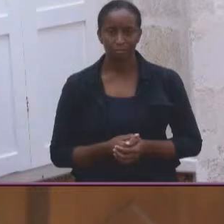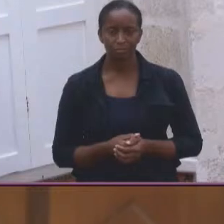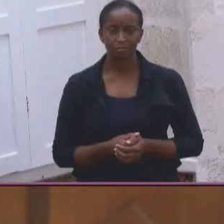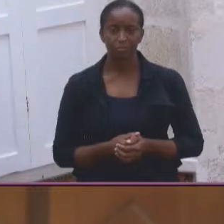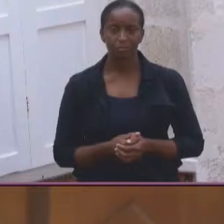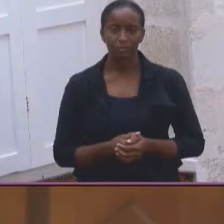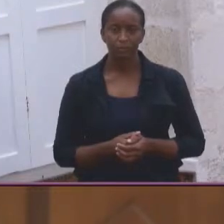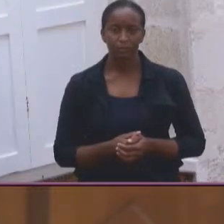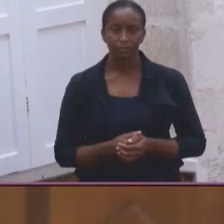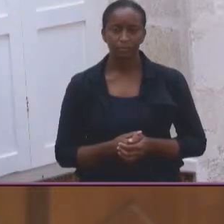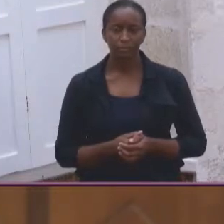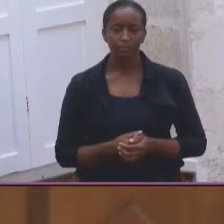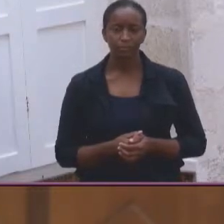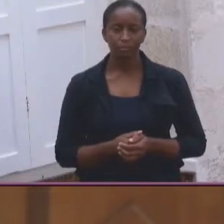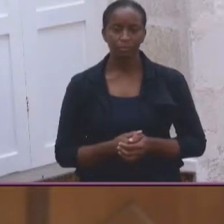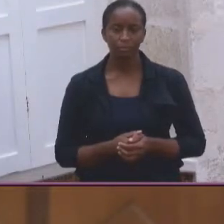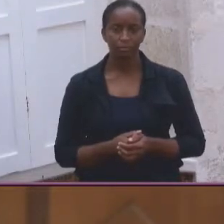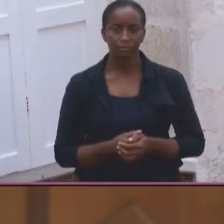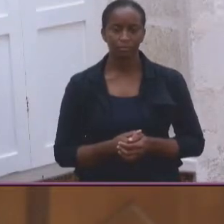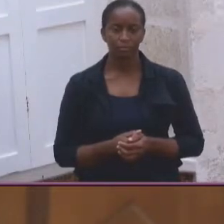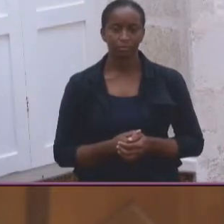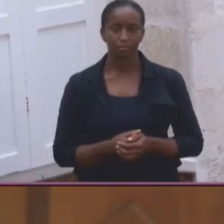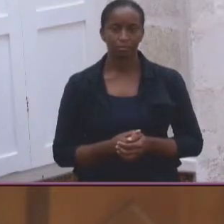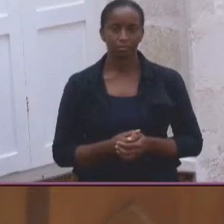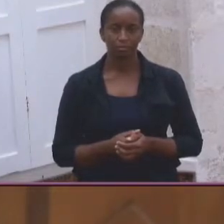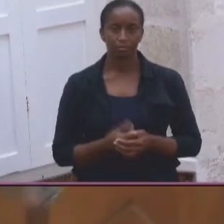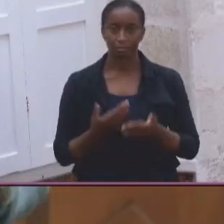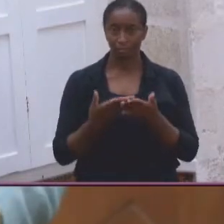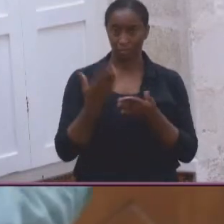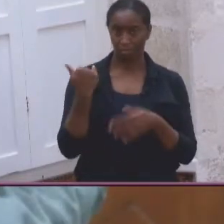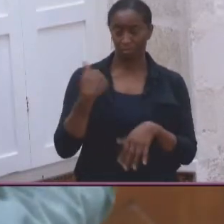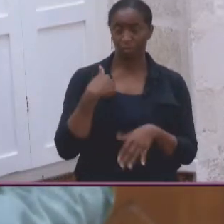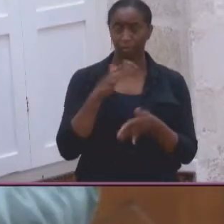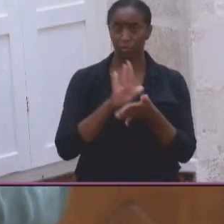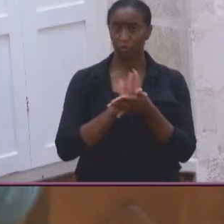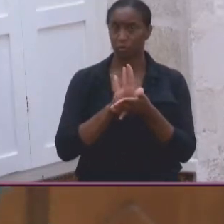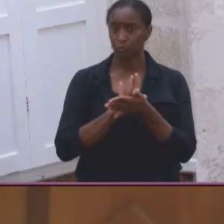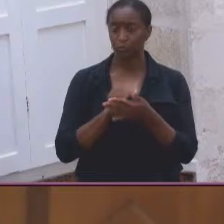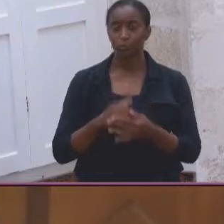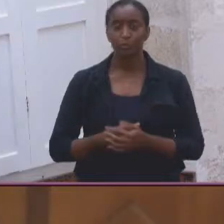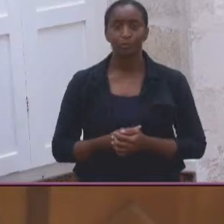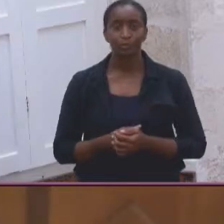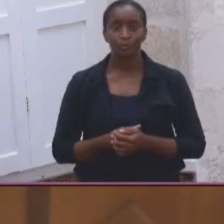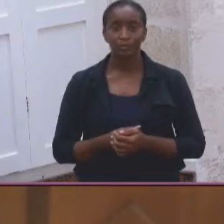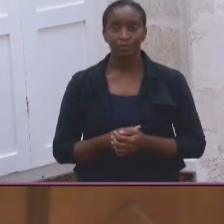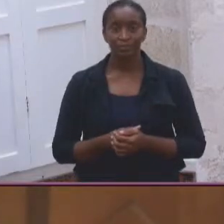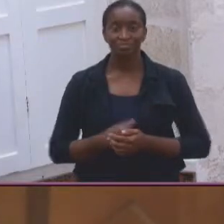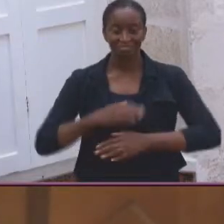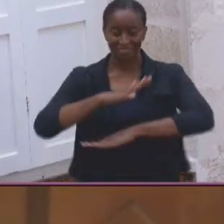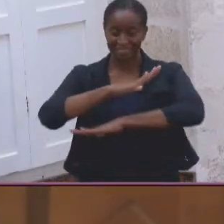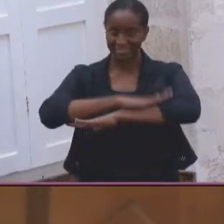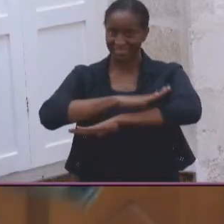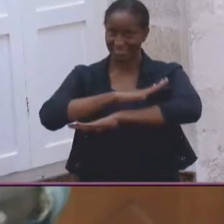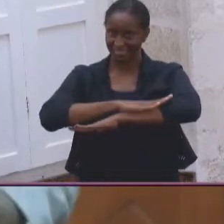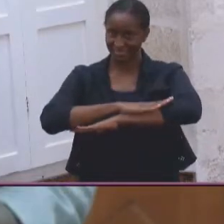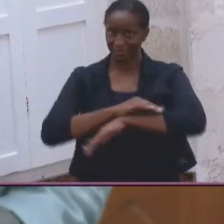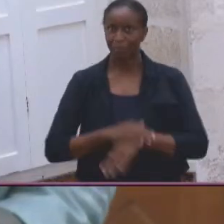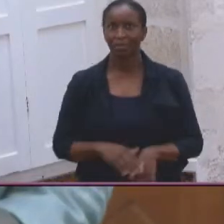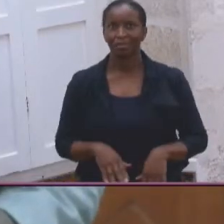So when I was going to school, it was a joy to have to clean the desks and the